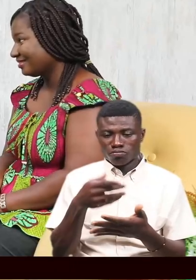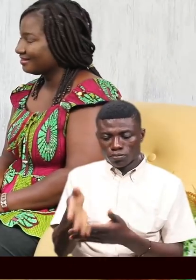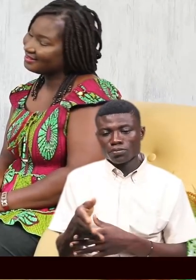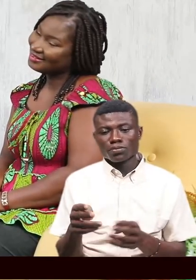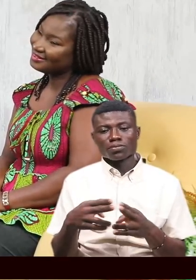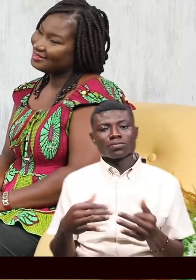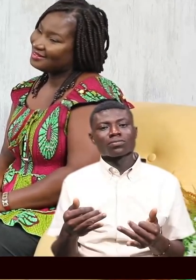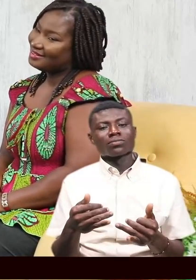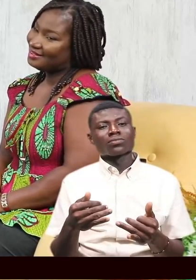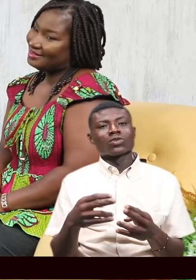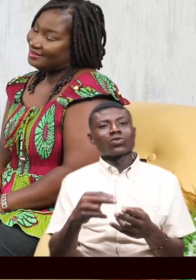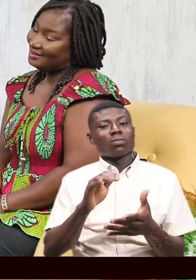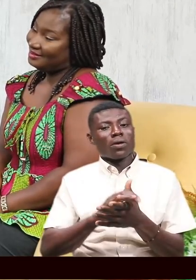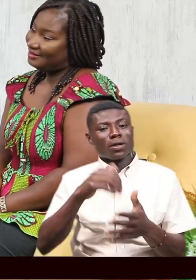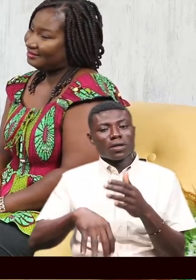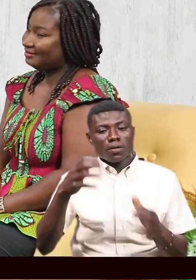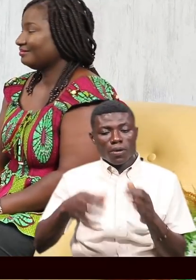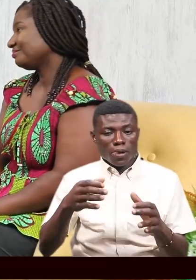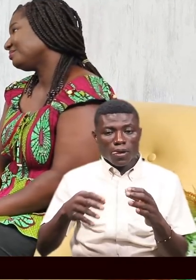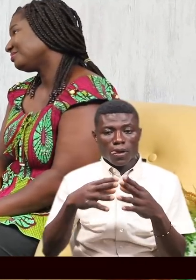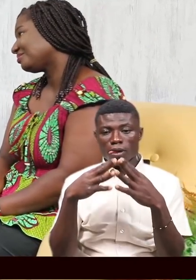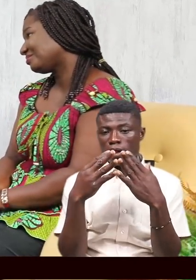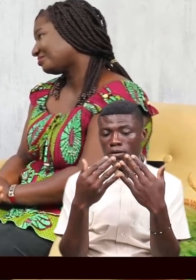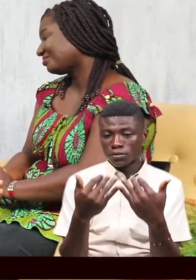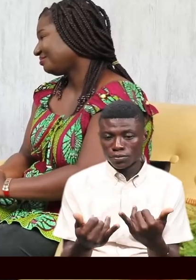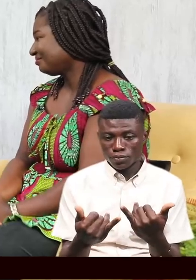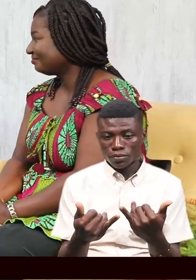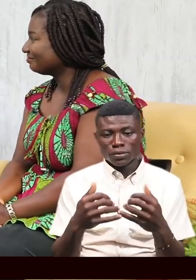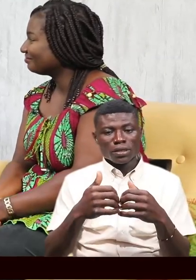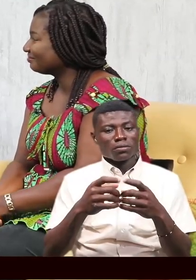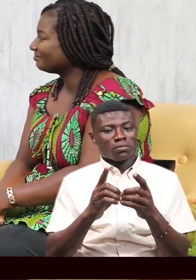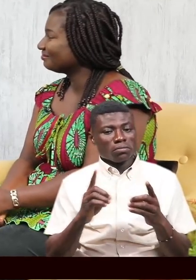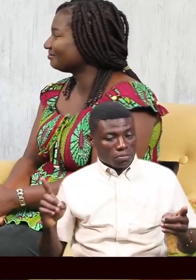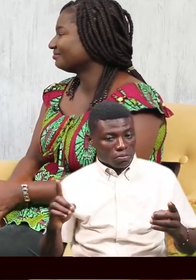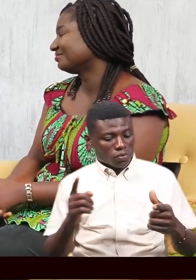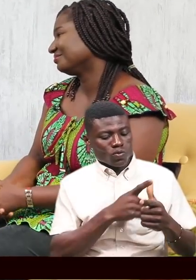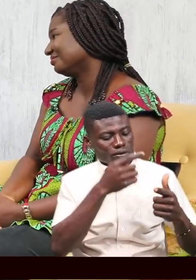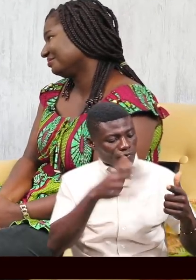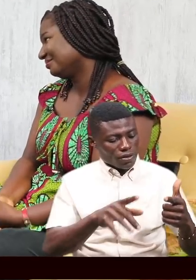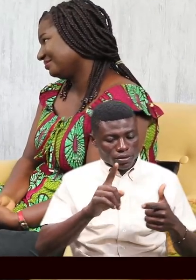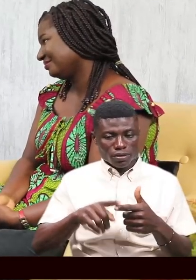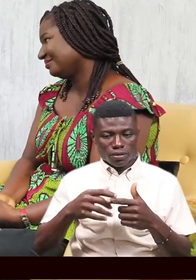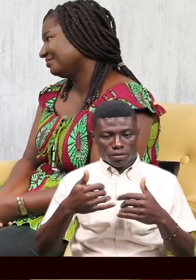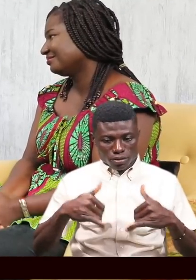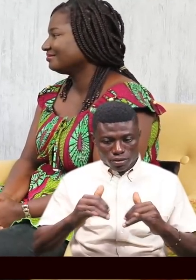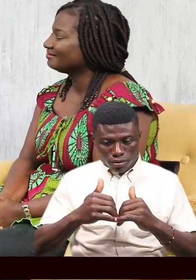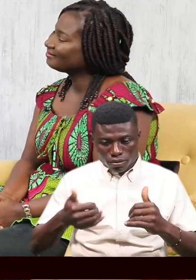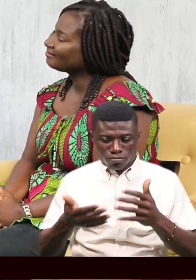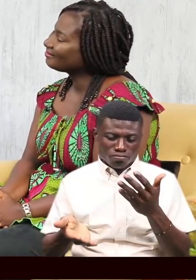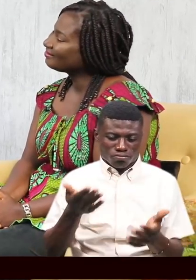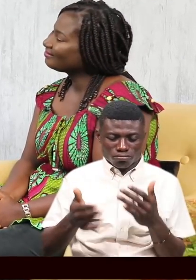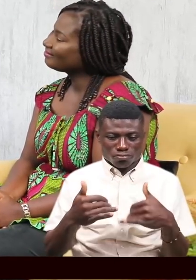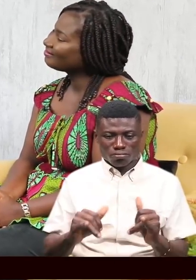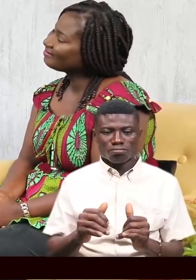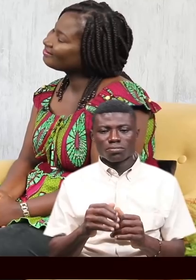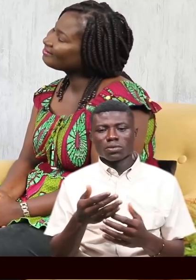ordinance. It was now for ordinance our rear. Say, segu semui. Part one complete. Part two, a beer.